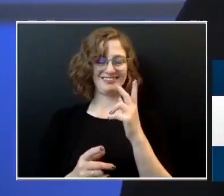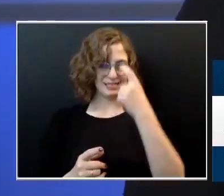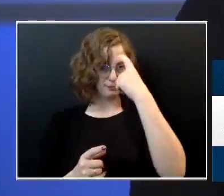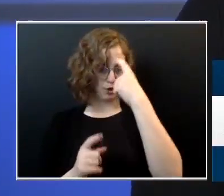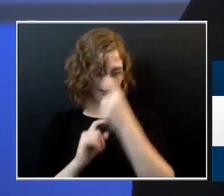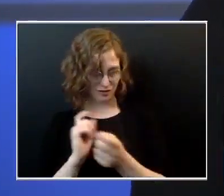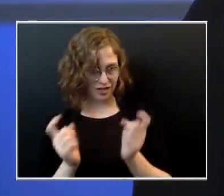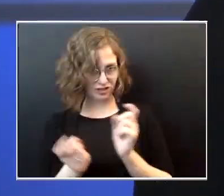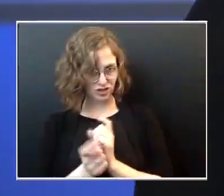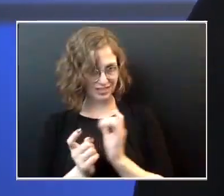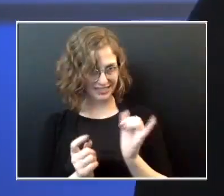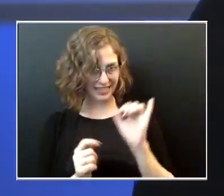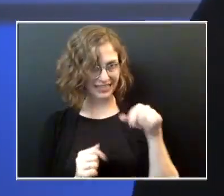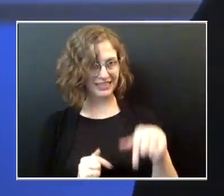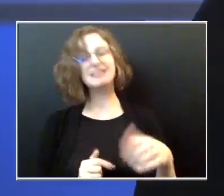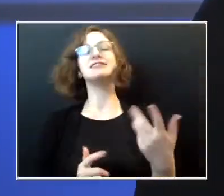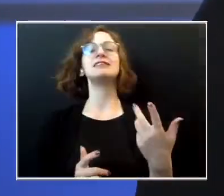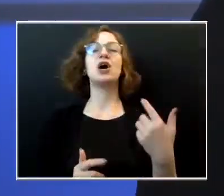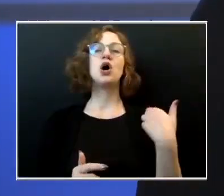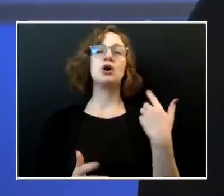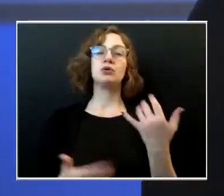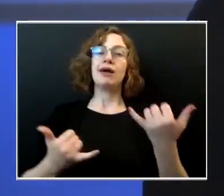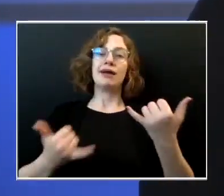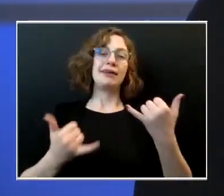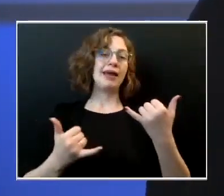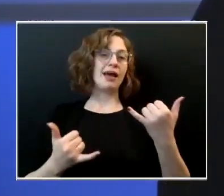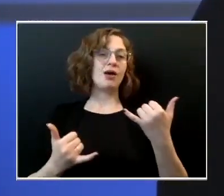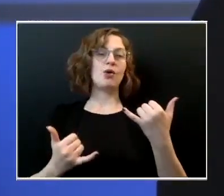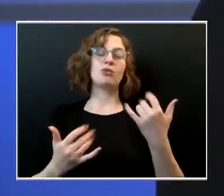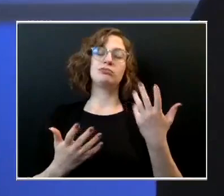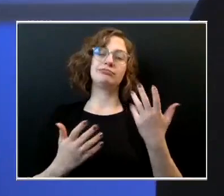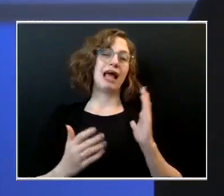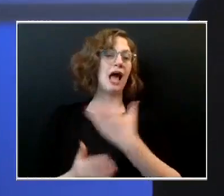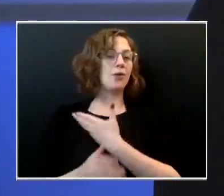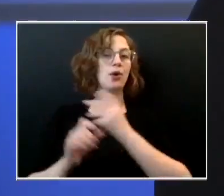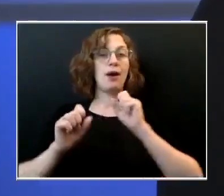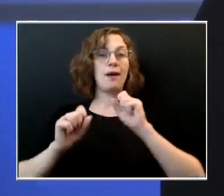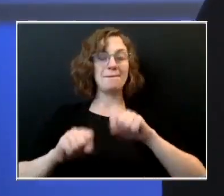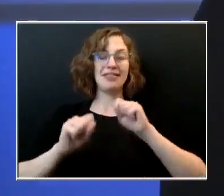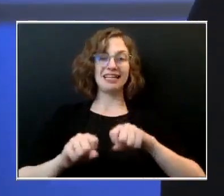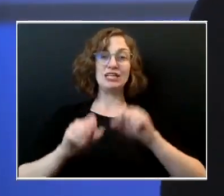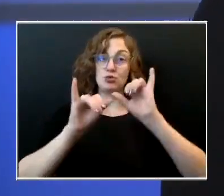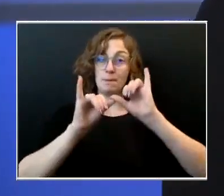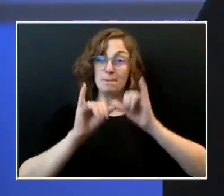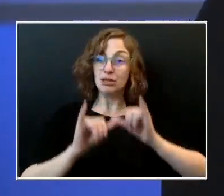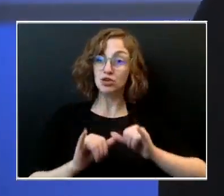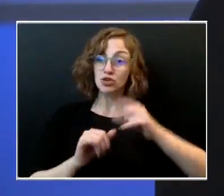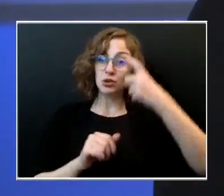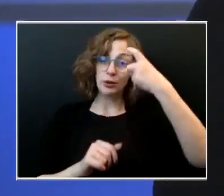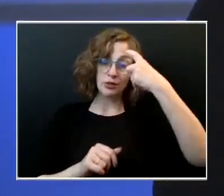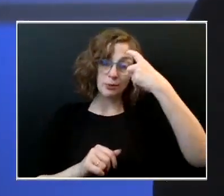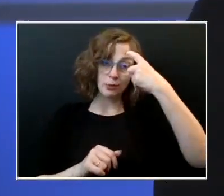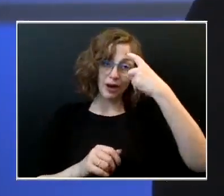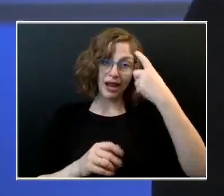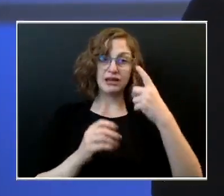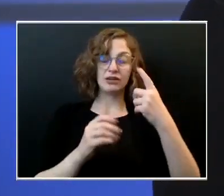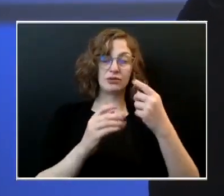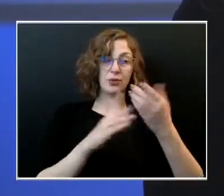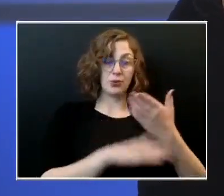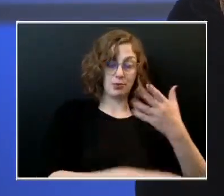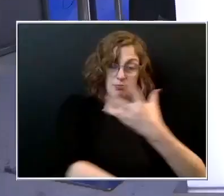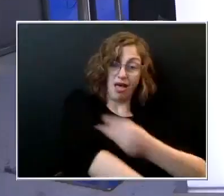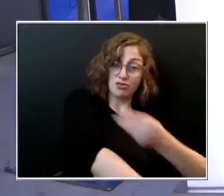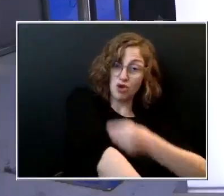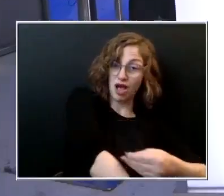of being in a time where there have been great advances in our ability to measure brain outcomes just with blood draws. So, yeah, stay